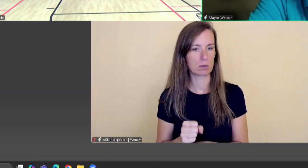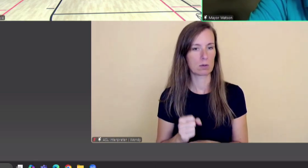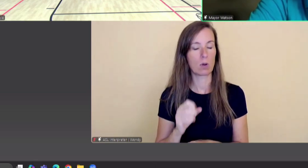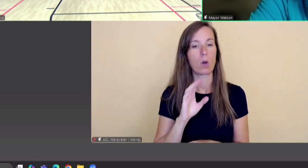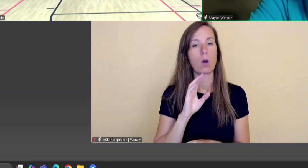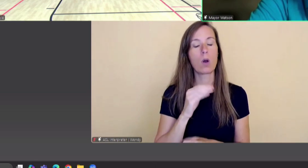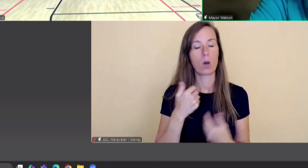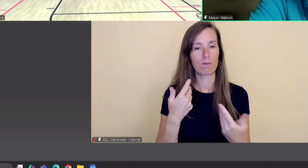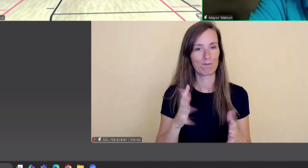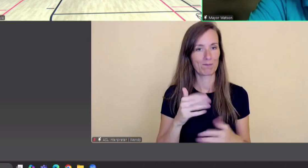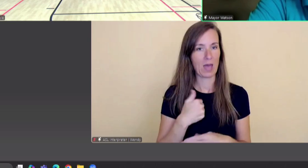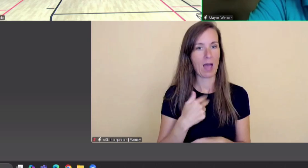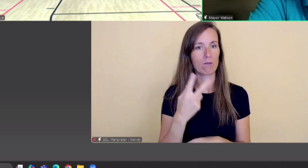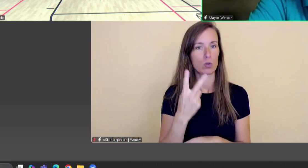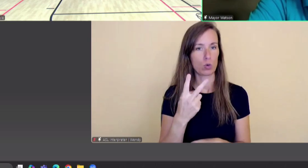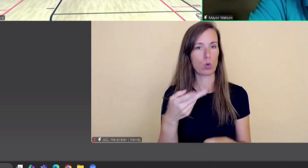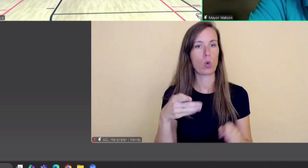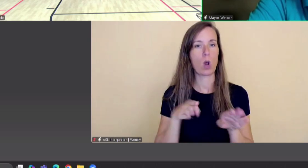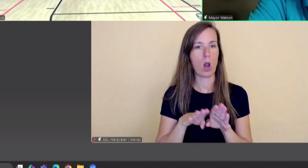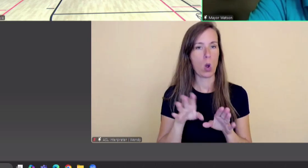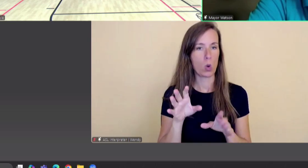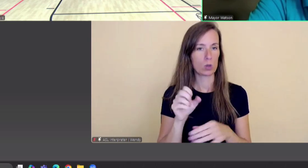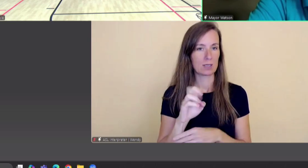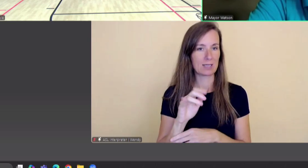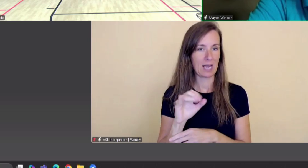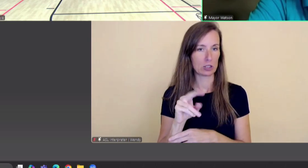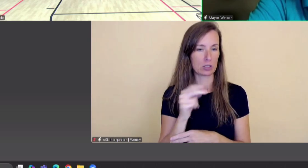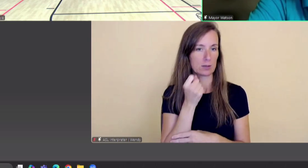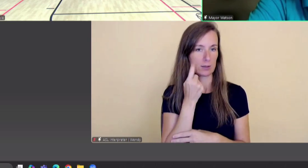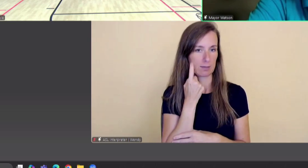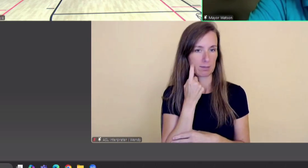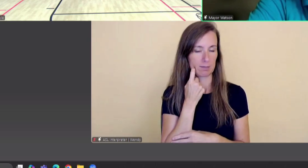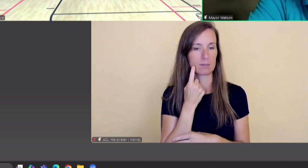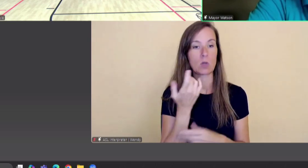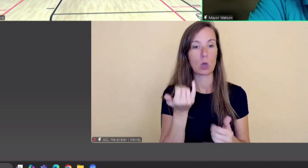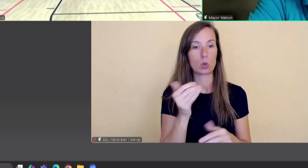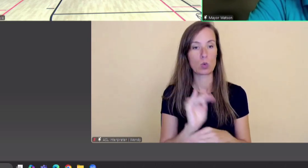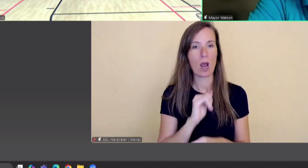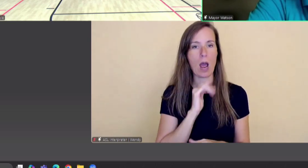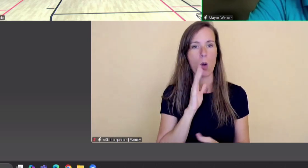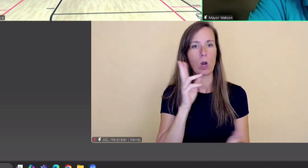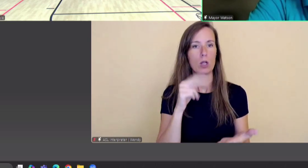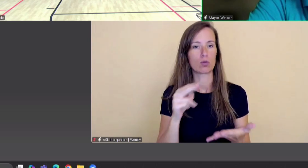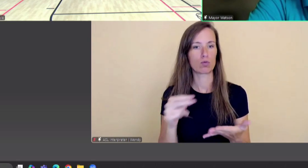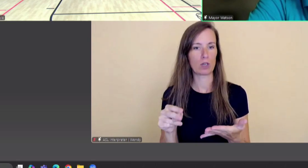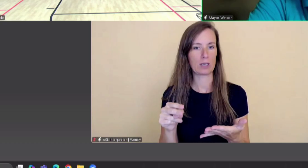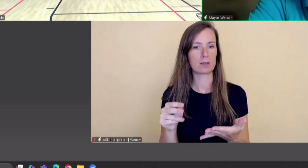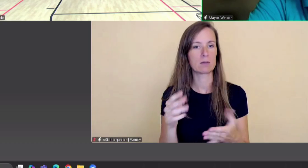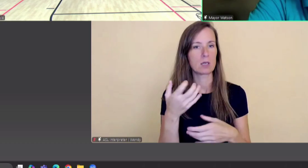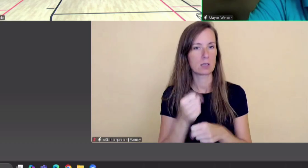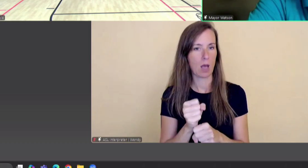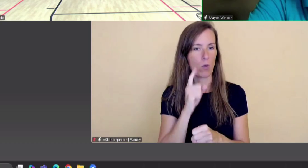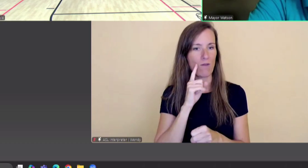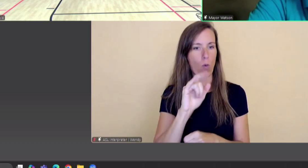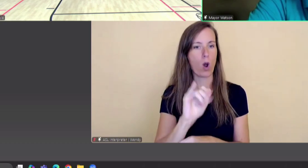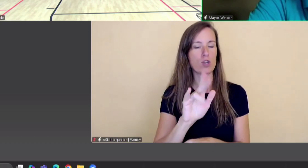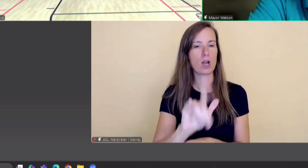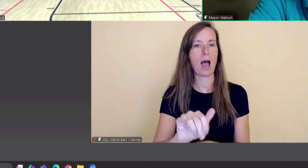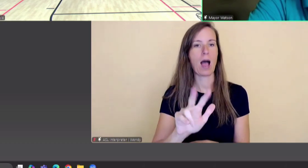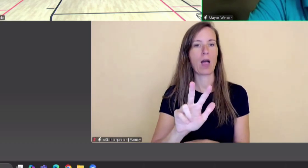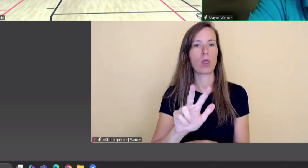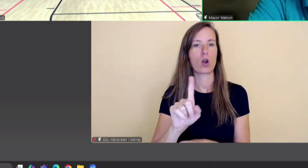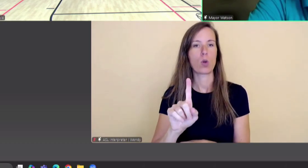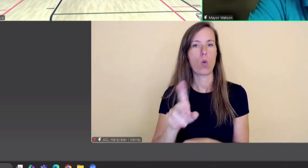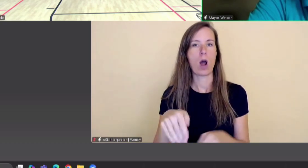mayor and council recently. That's fine. Tonight, I will read the closed session summary for the July 31 closed session.